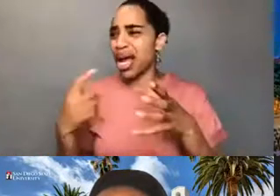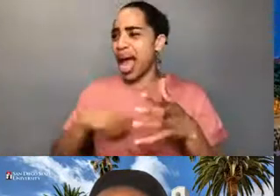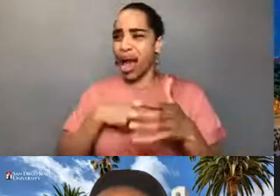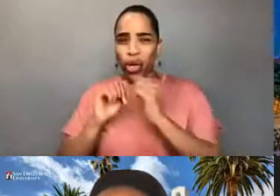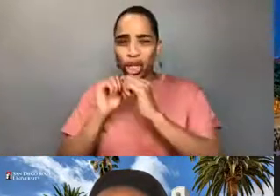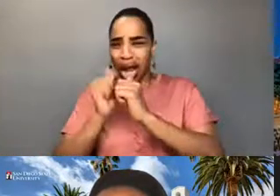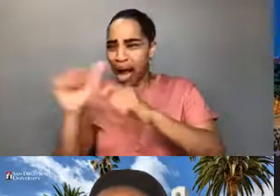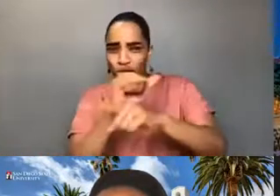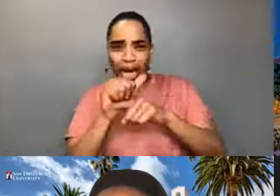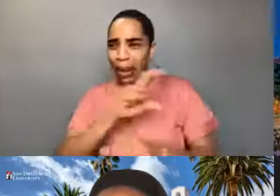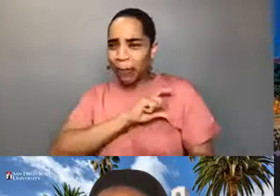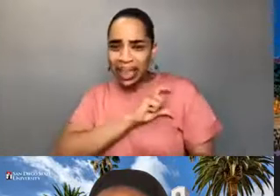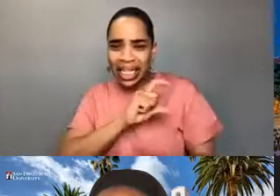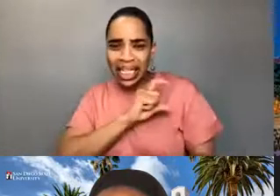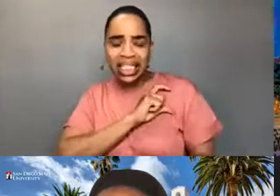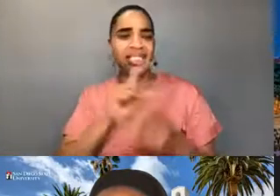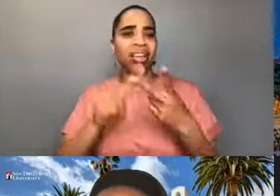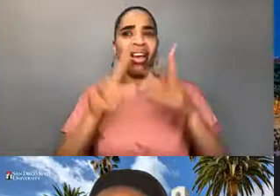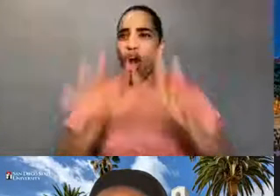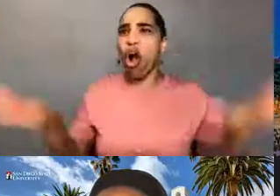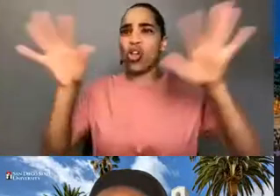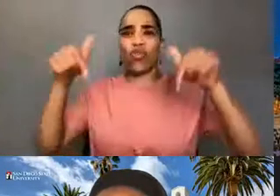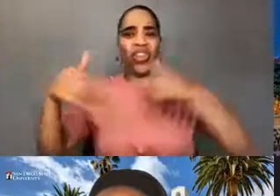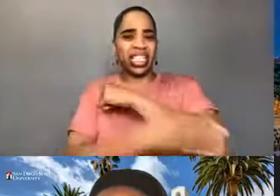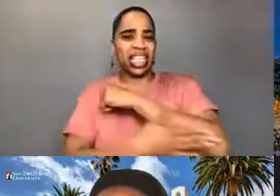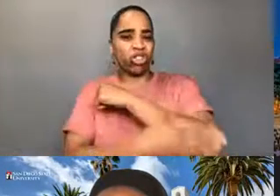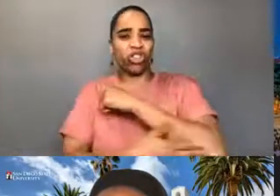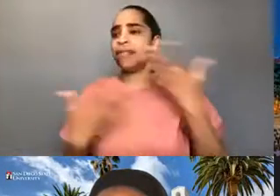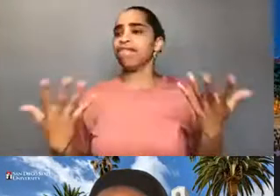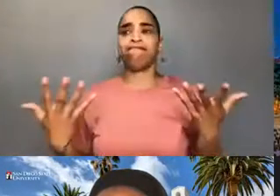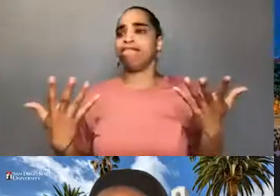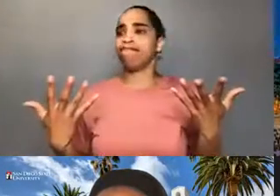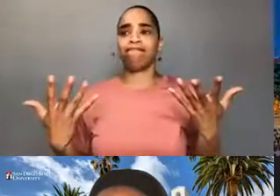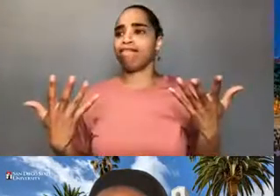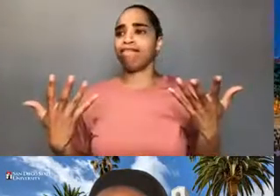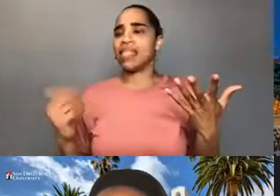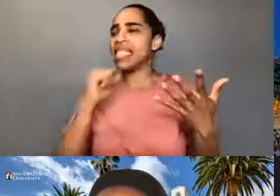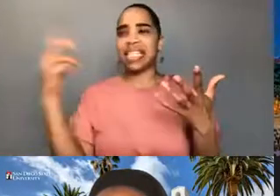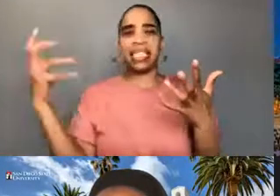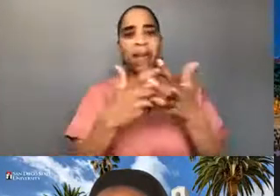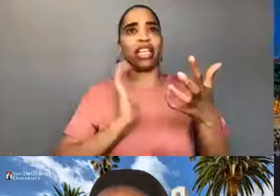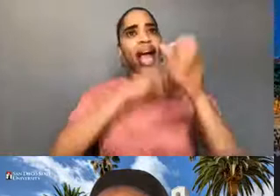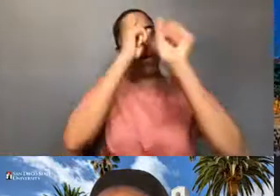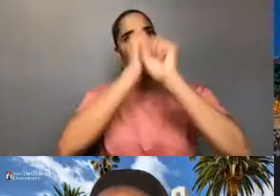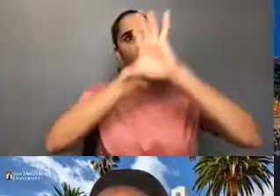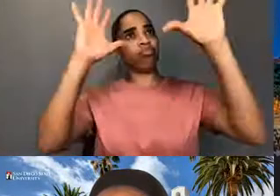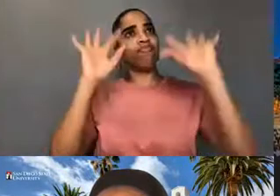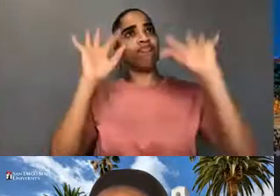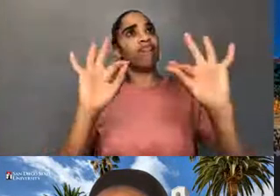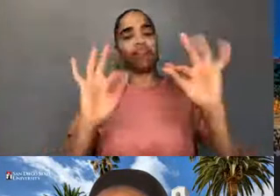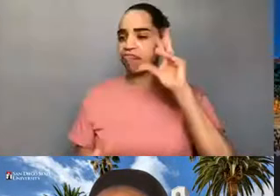officers across the country is clearly not aligned with what we want to see. And so there